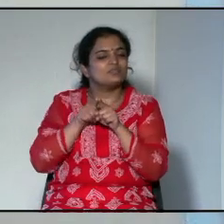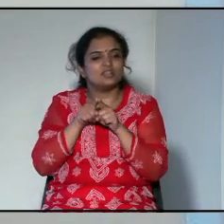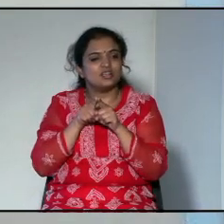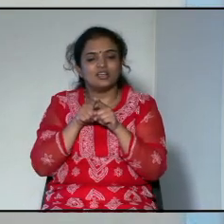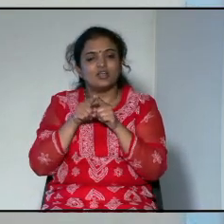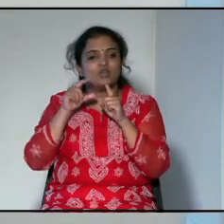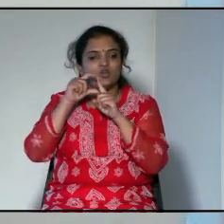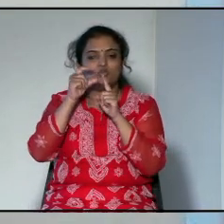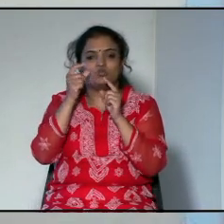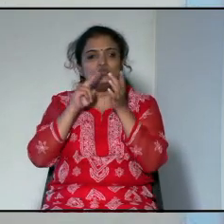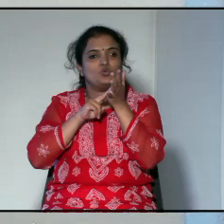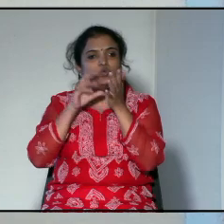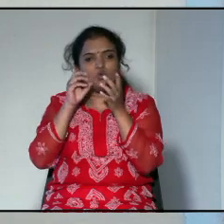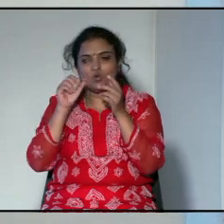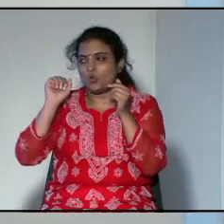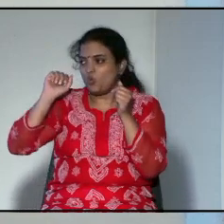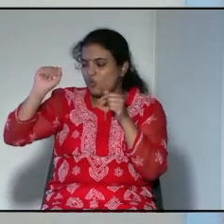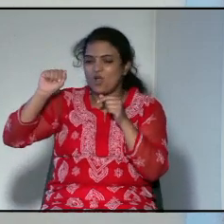dhuno in Bengali,